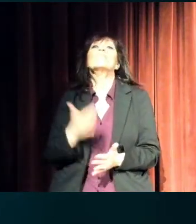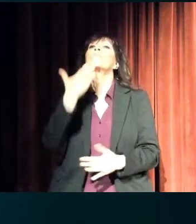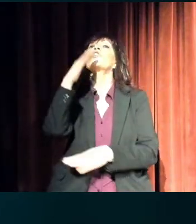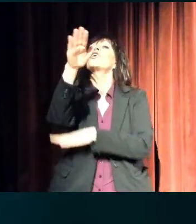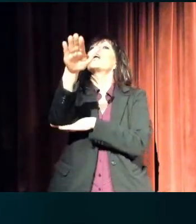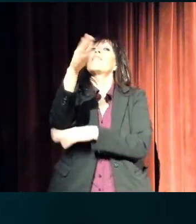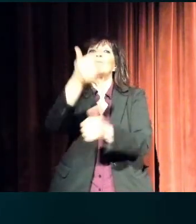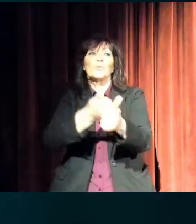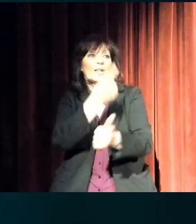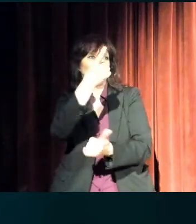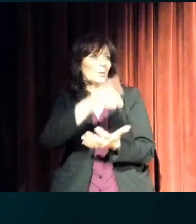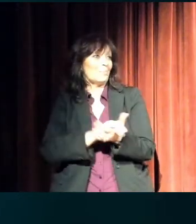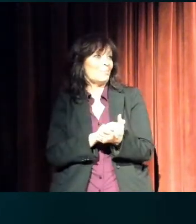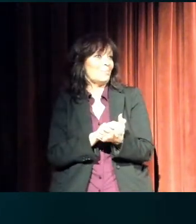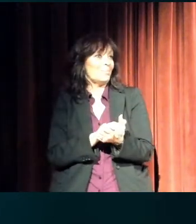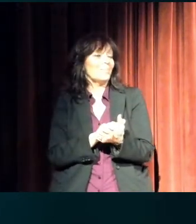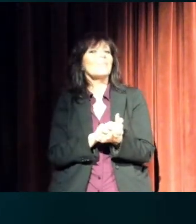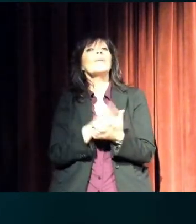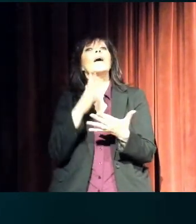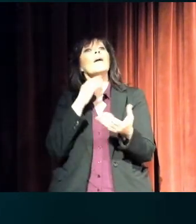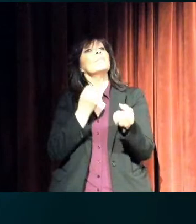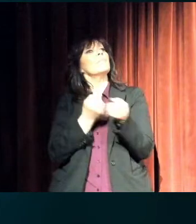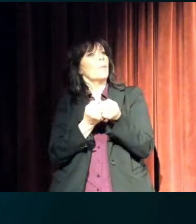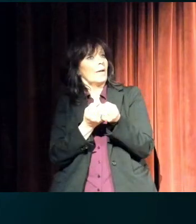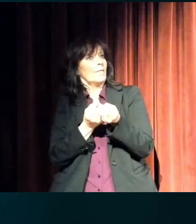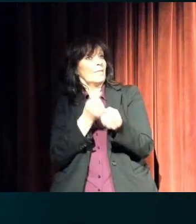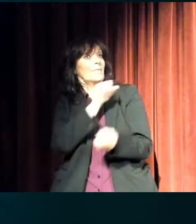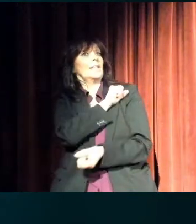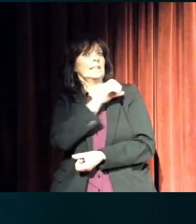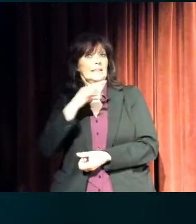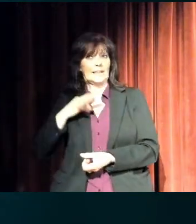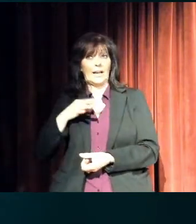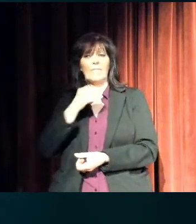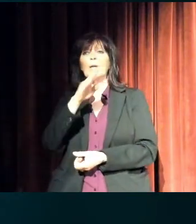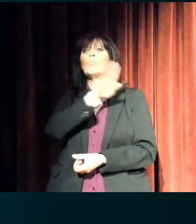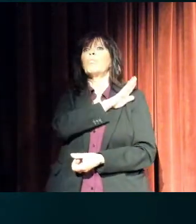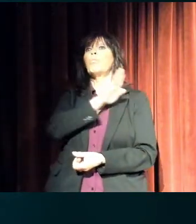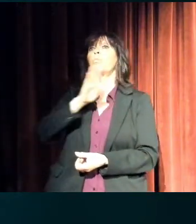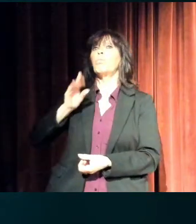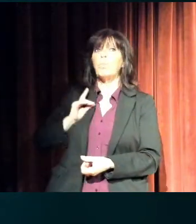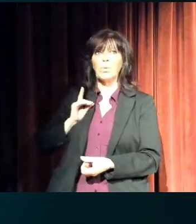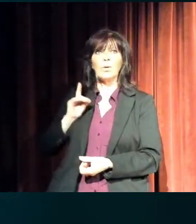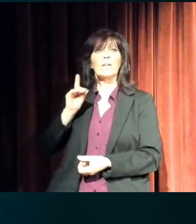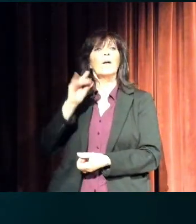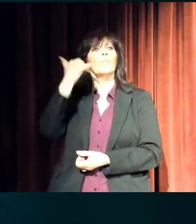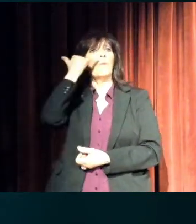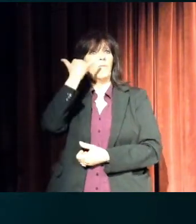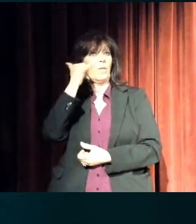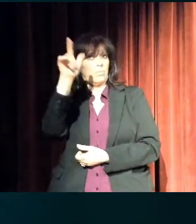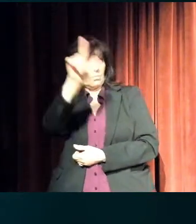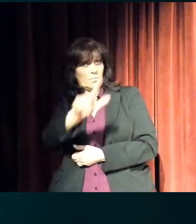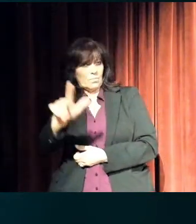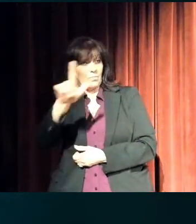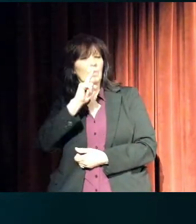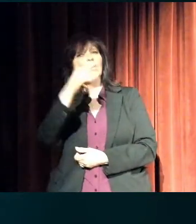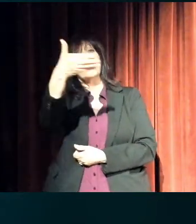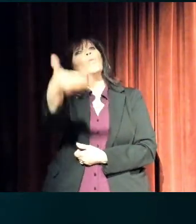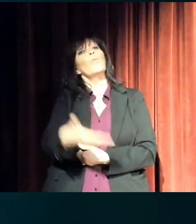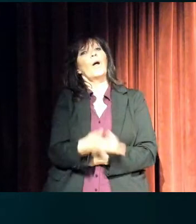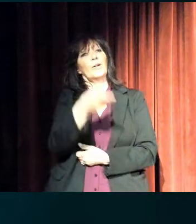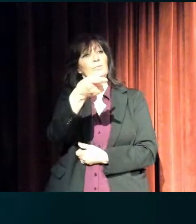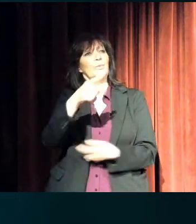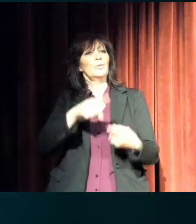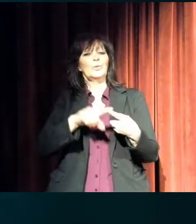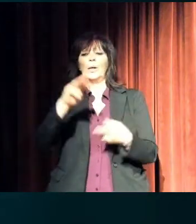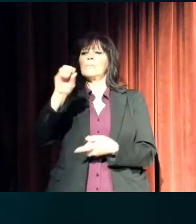Good afternoon, everyone. And on behalf of the staff and the board of the Buffalo and Erie County Public Library, I'd like to welcome you